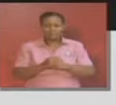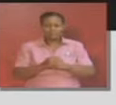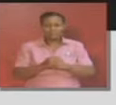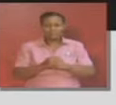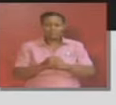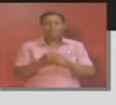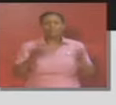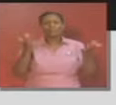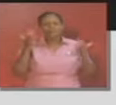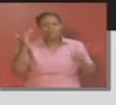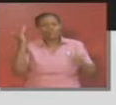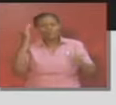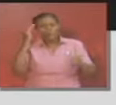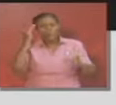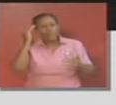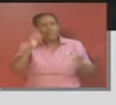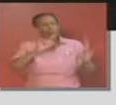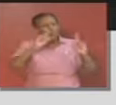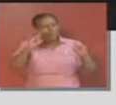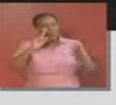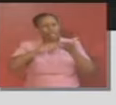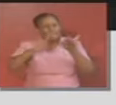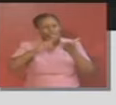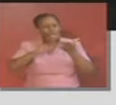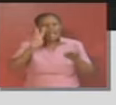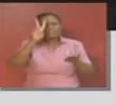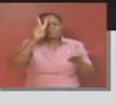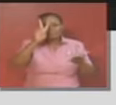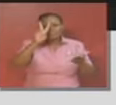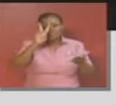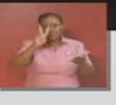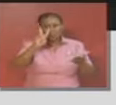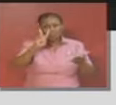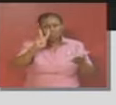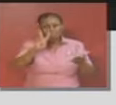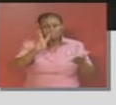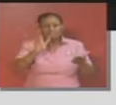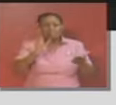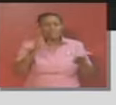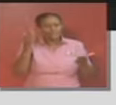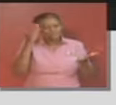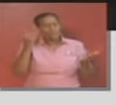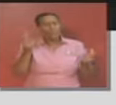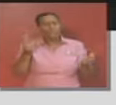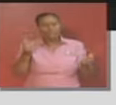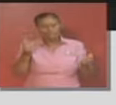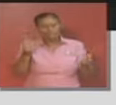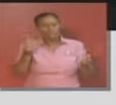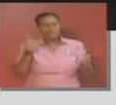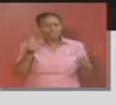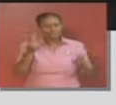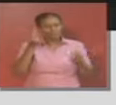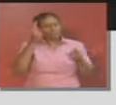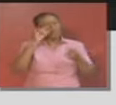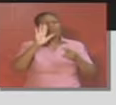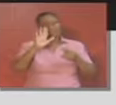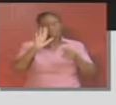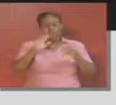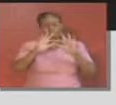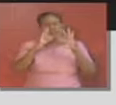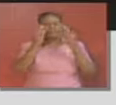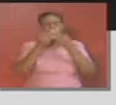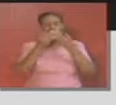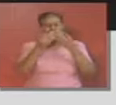steps that can be taken to reduce your risk within your own household, because many of those clusters